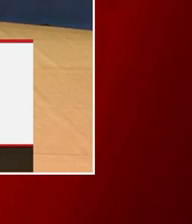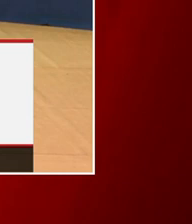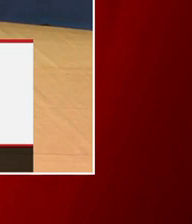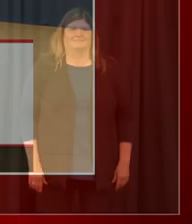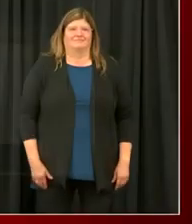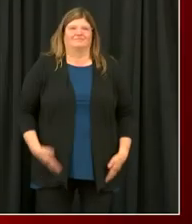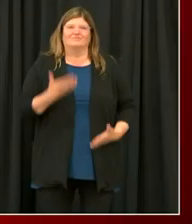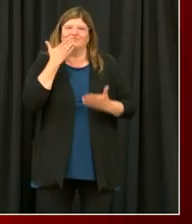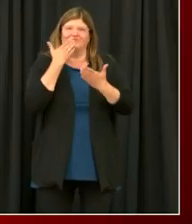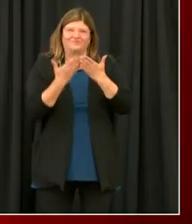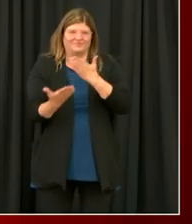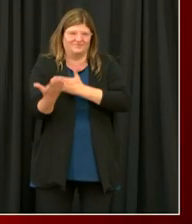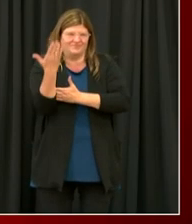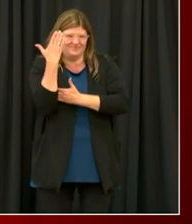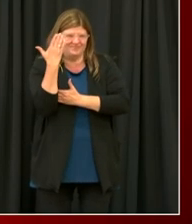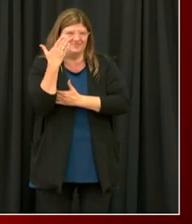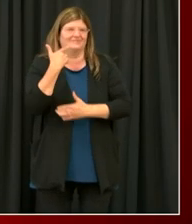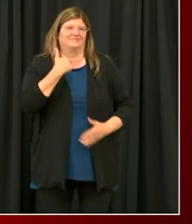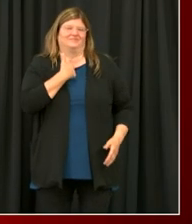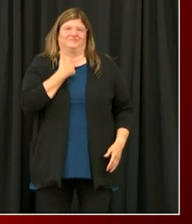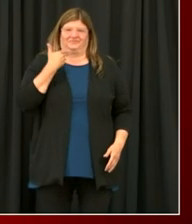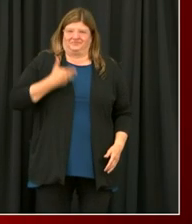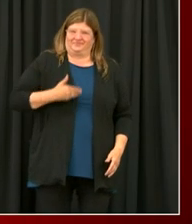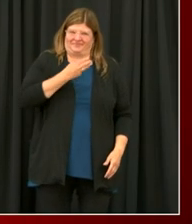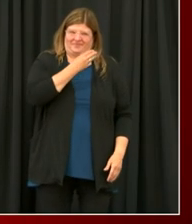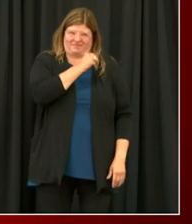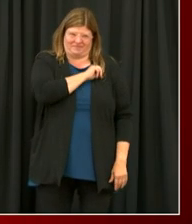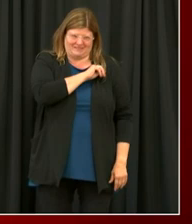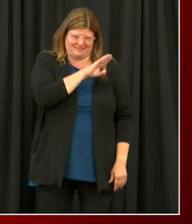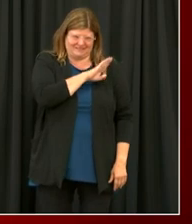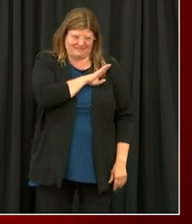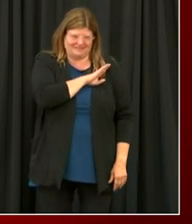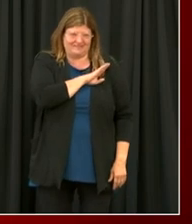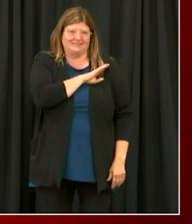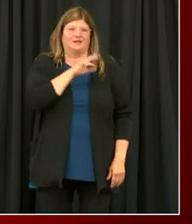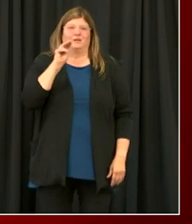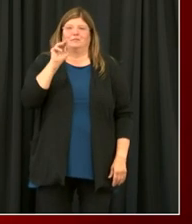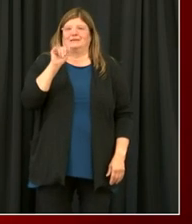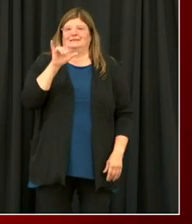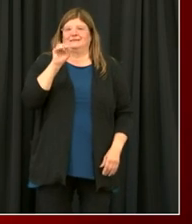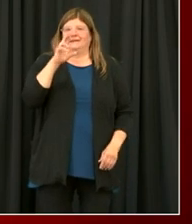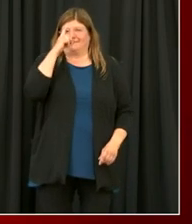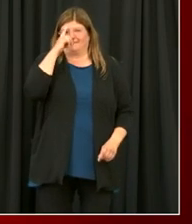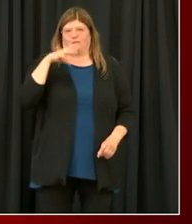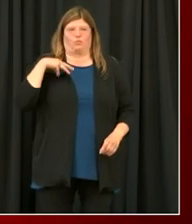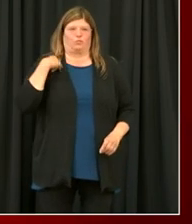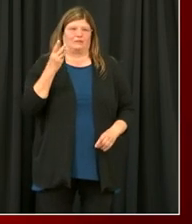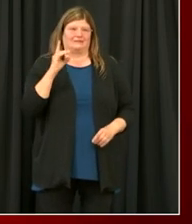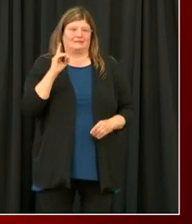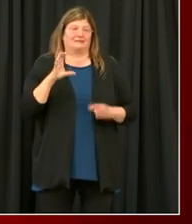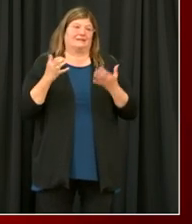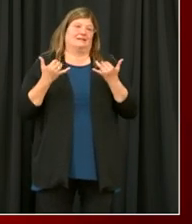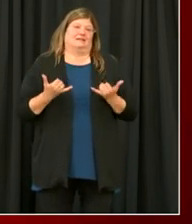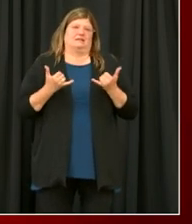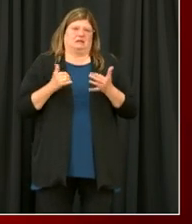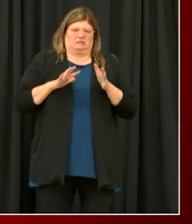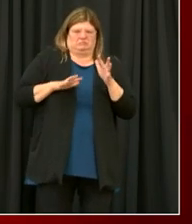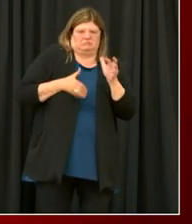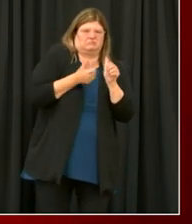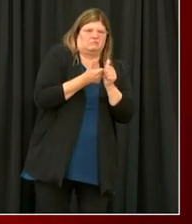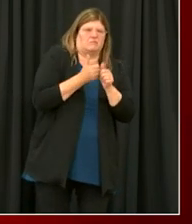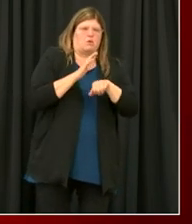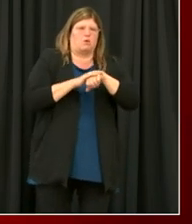Good morning. I'm Muriel Bowser. I'm the Mayor of Washington, D.C., and today I'm providing a situational update on the district's response